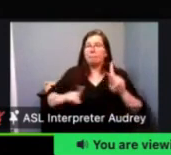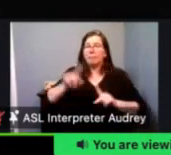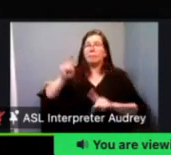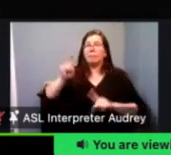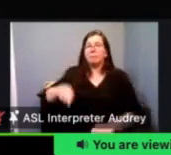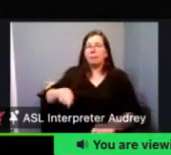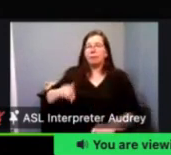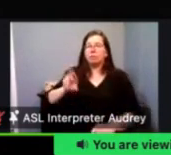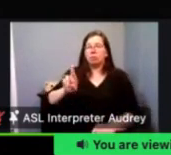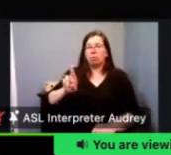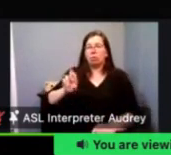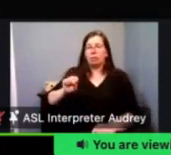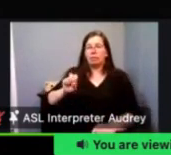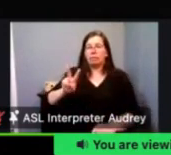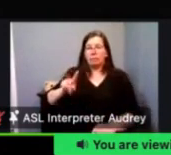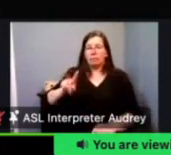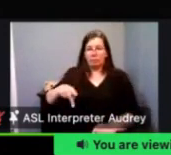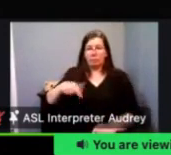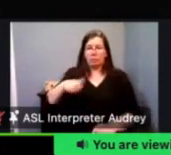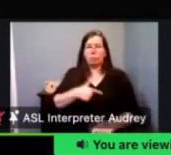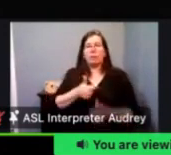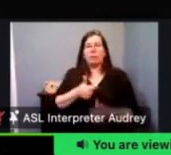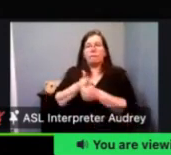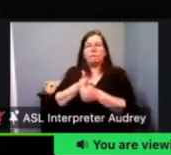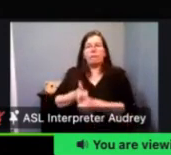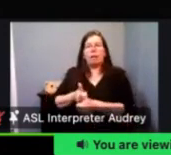like RSVP, we go by those